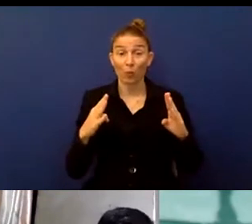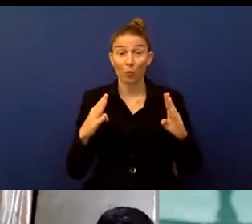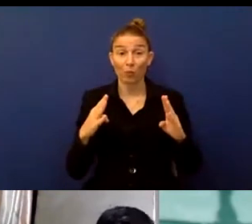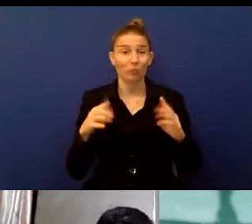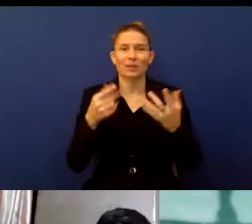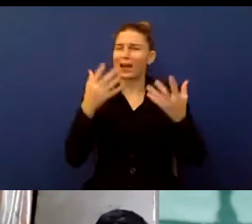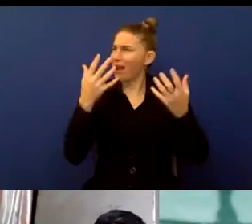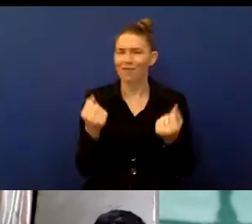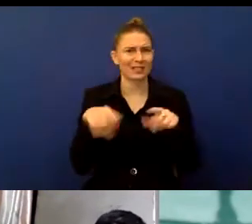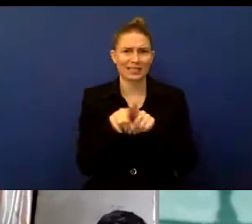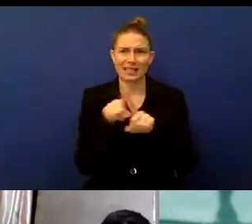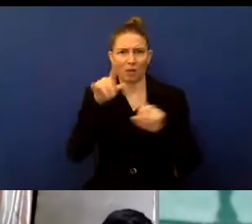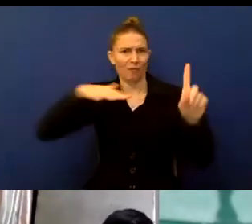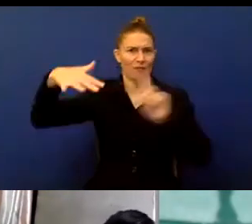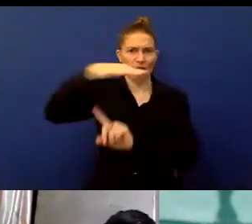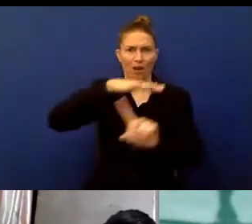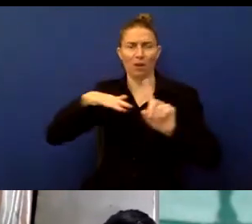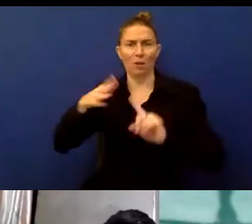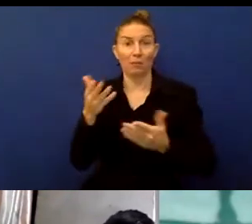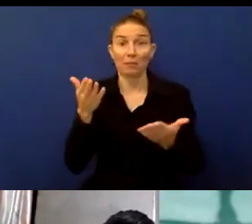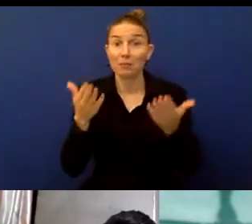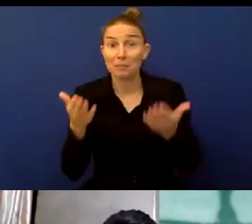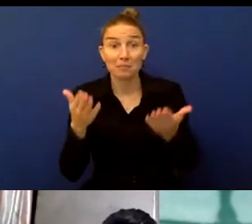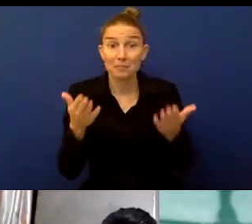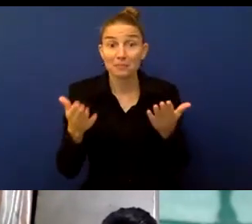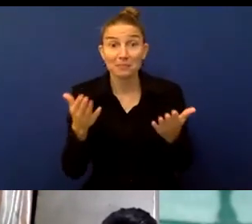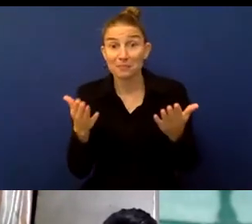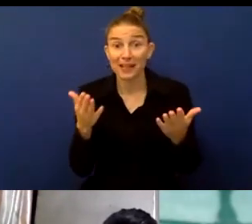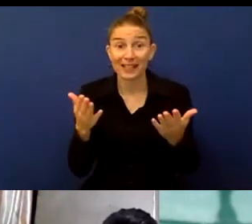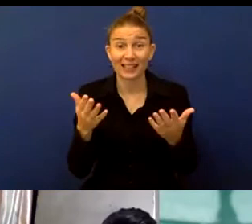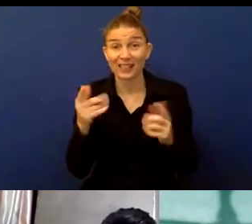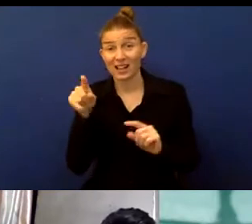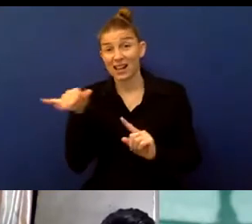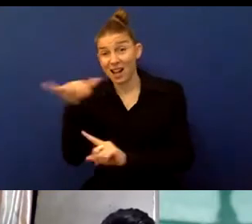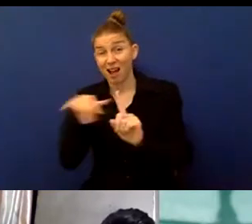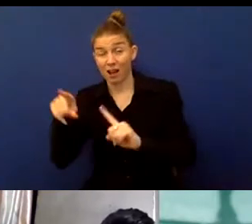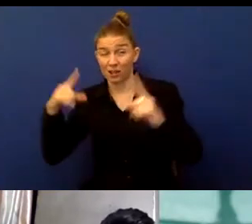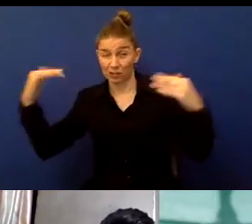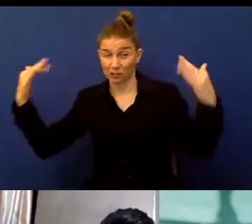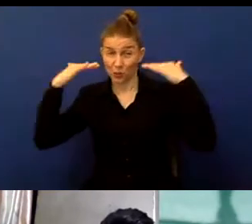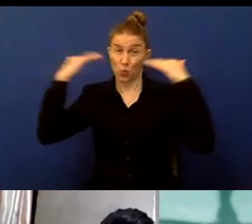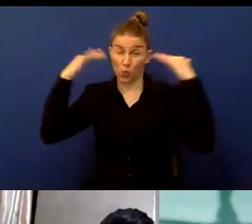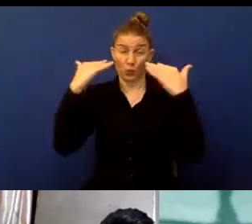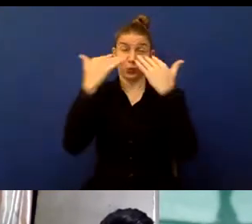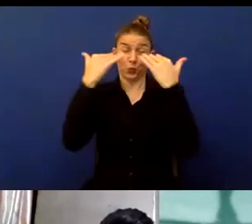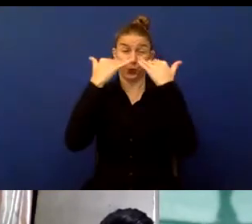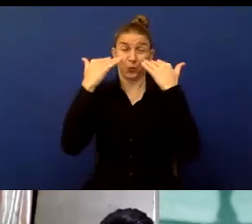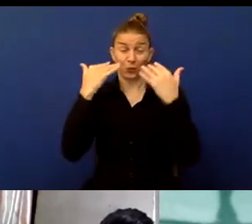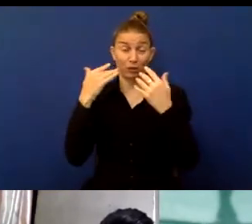study. Sometimes there are some environments that are more noisier than others, and these kind of things.